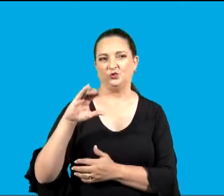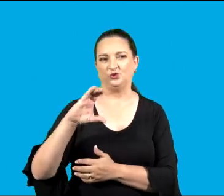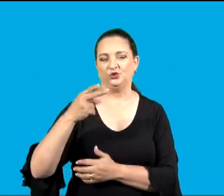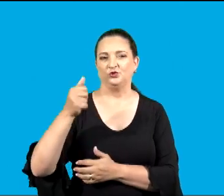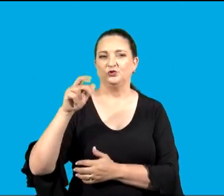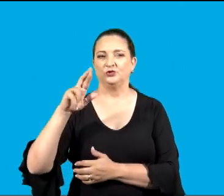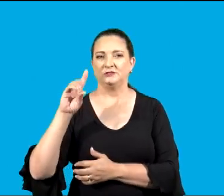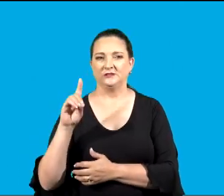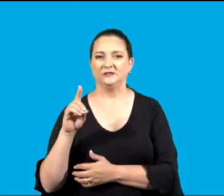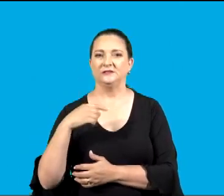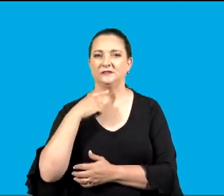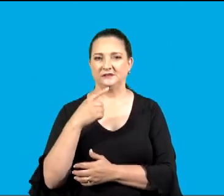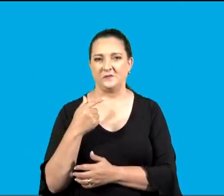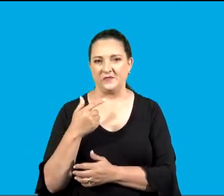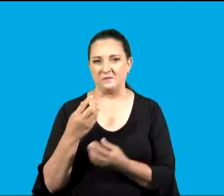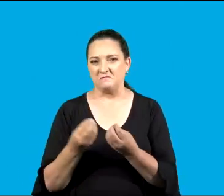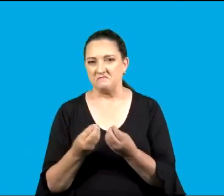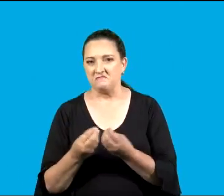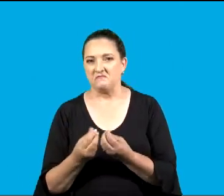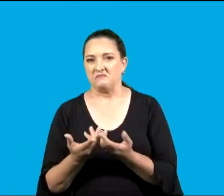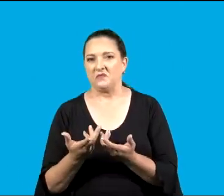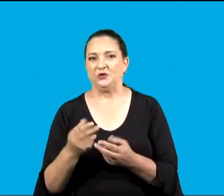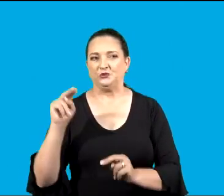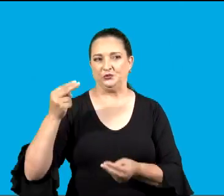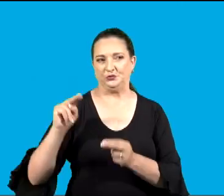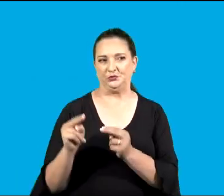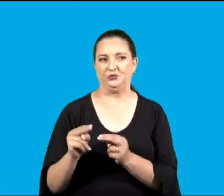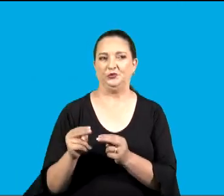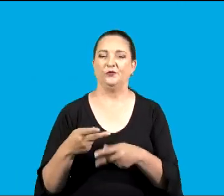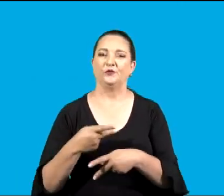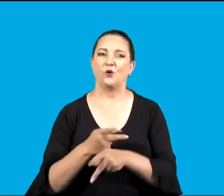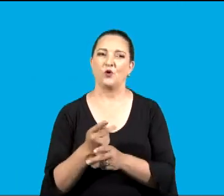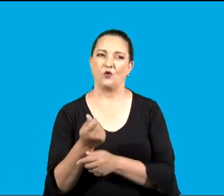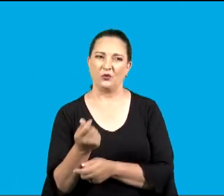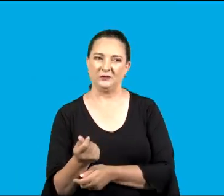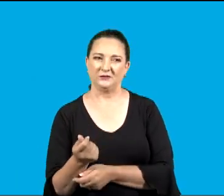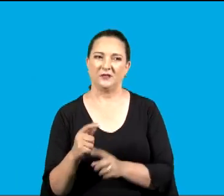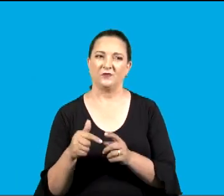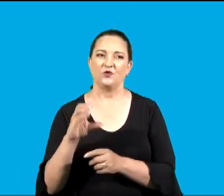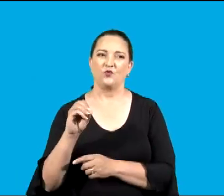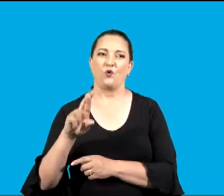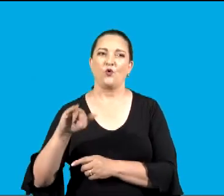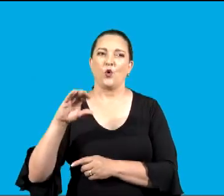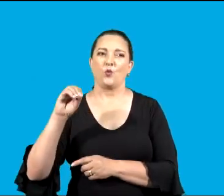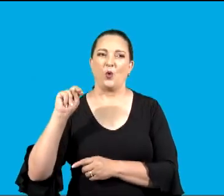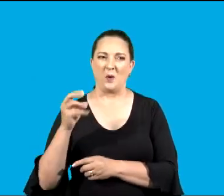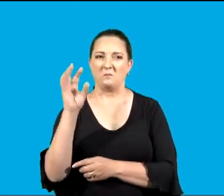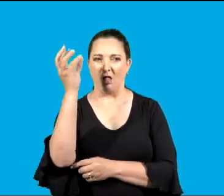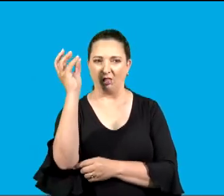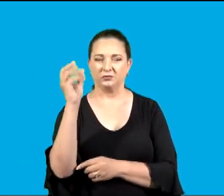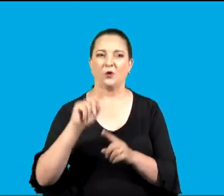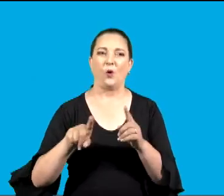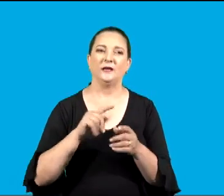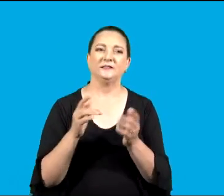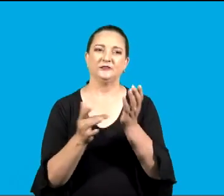production cost of Orion bulbs due to technology changes and to introduce new starlet bulb by setting